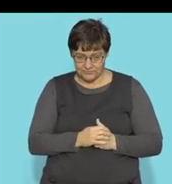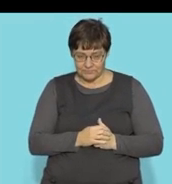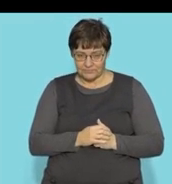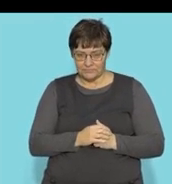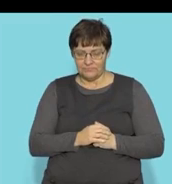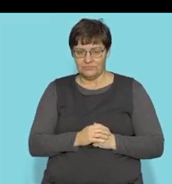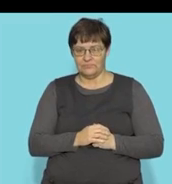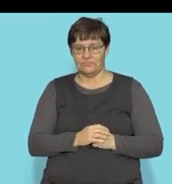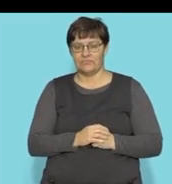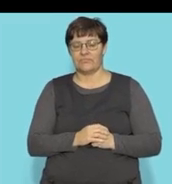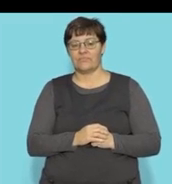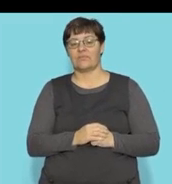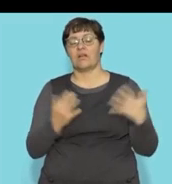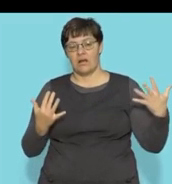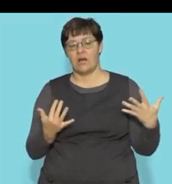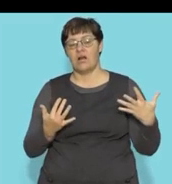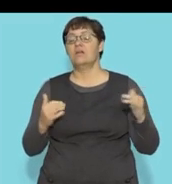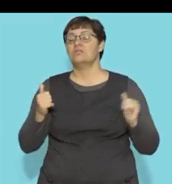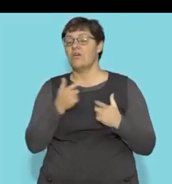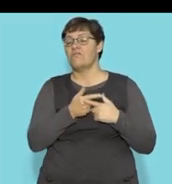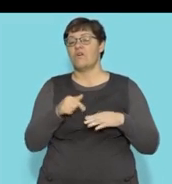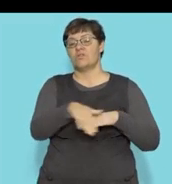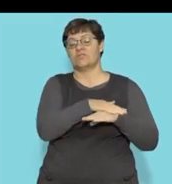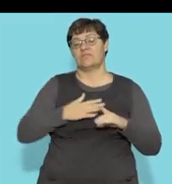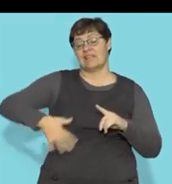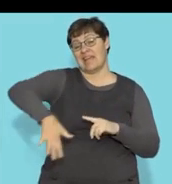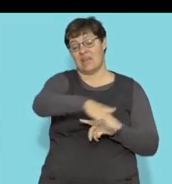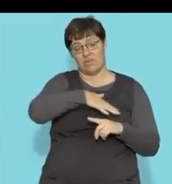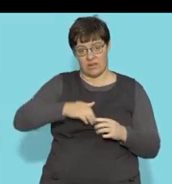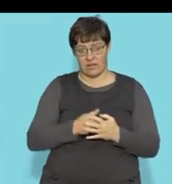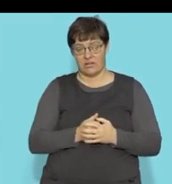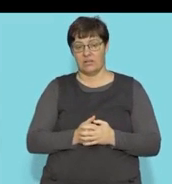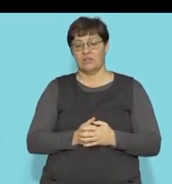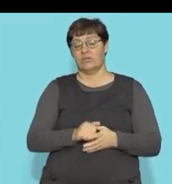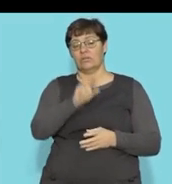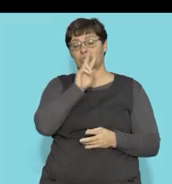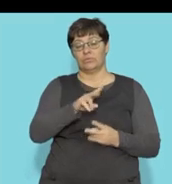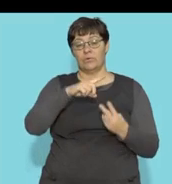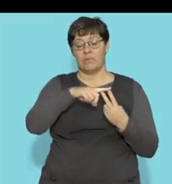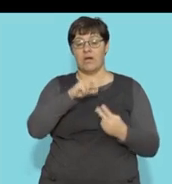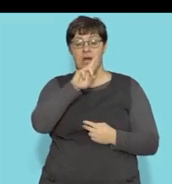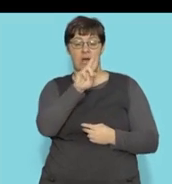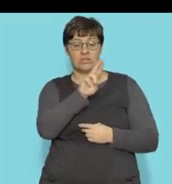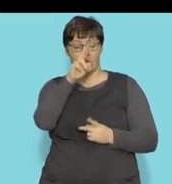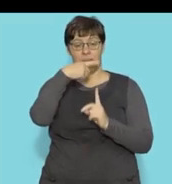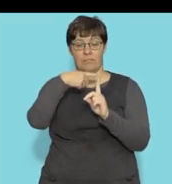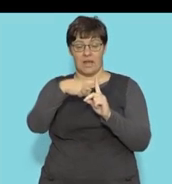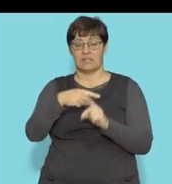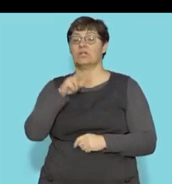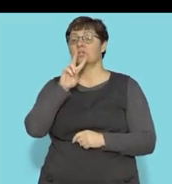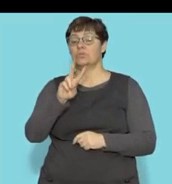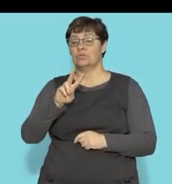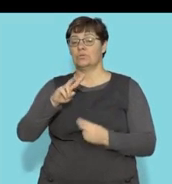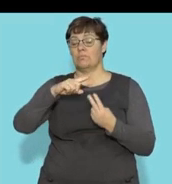water touching the glass. Our traditional formula for surface area is 2 pi r squared